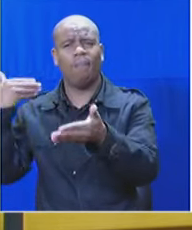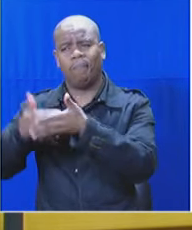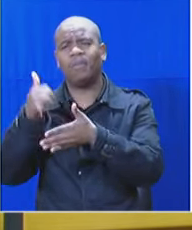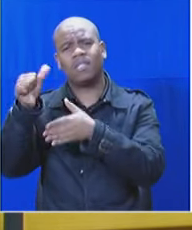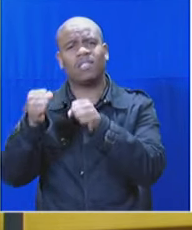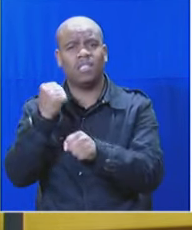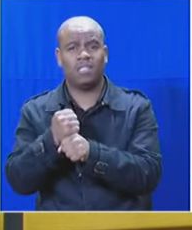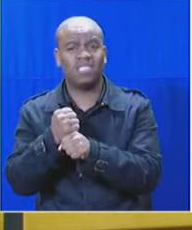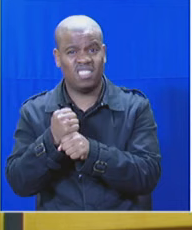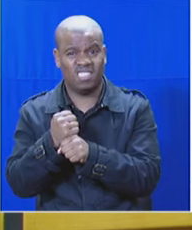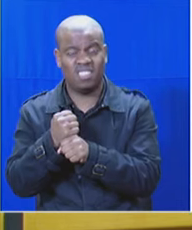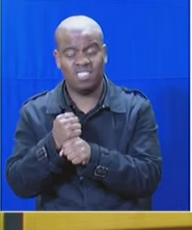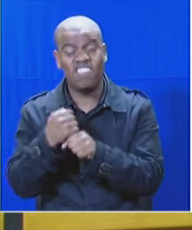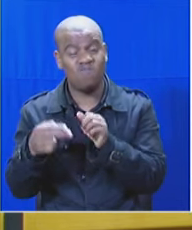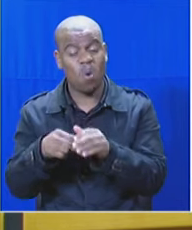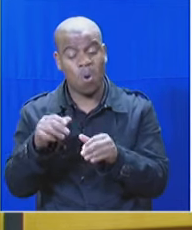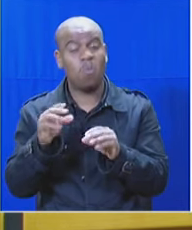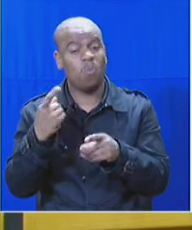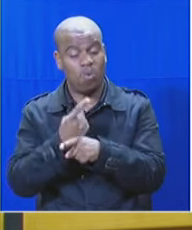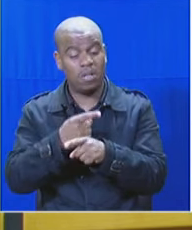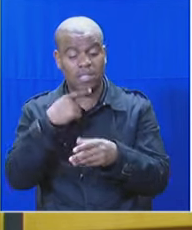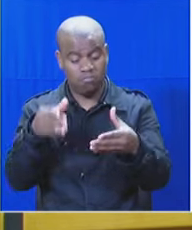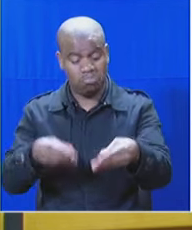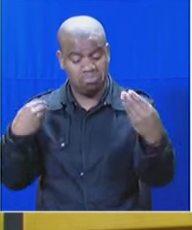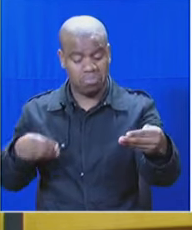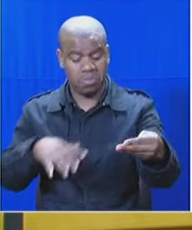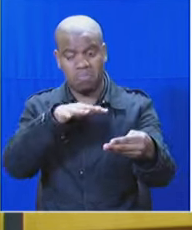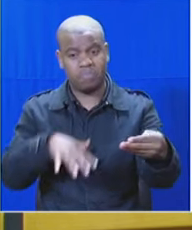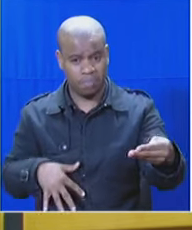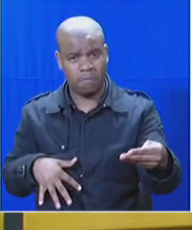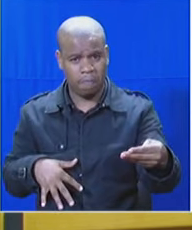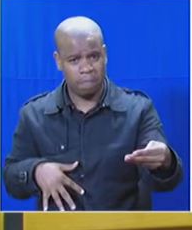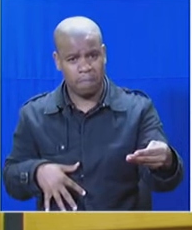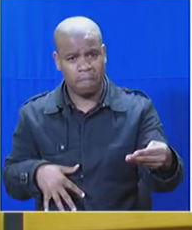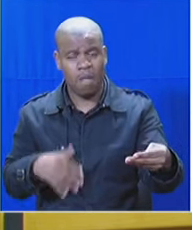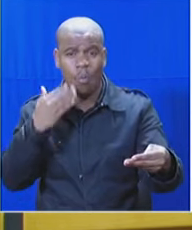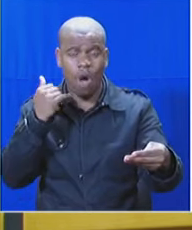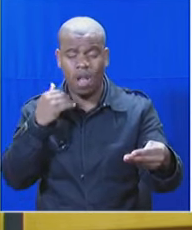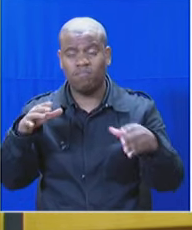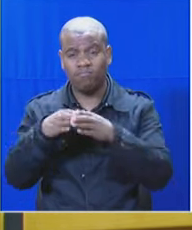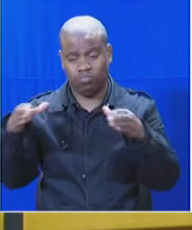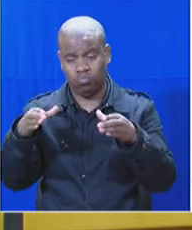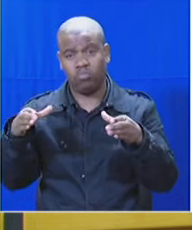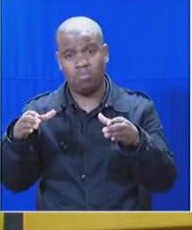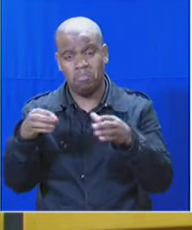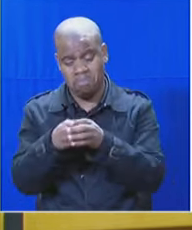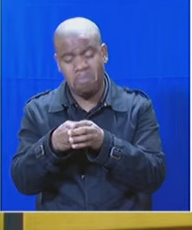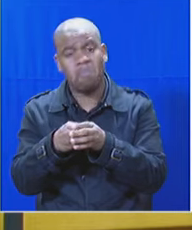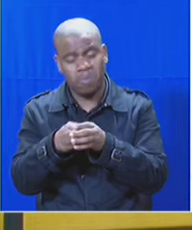history. Some called it the pre-1994 white minority junta, named it a communist